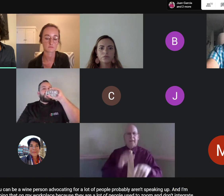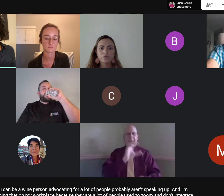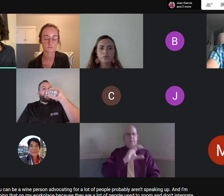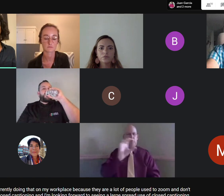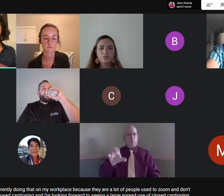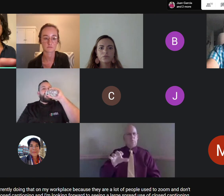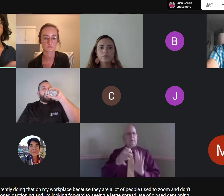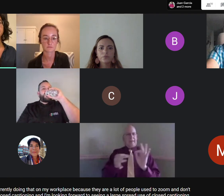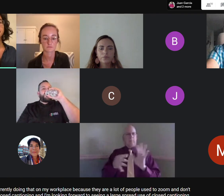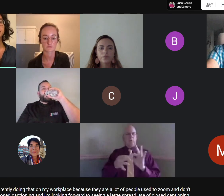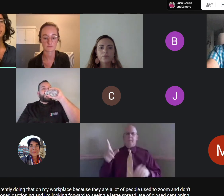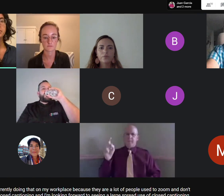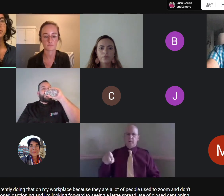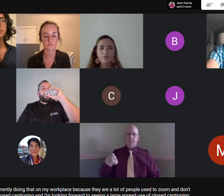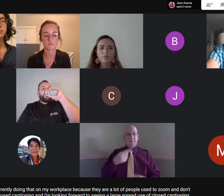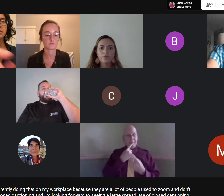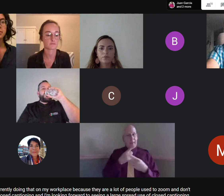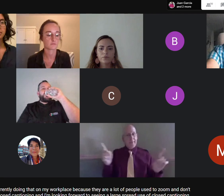engaging in.